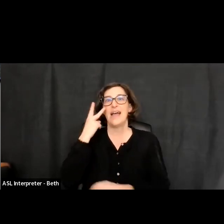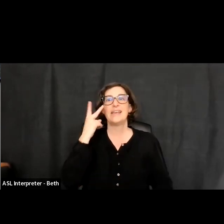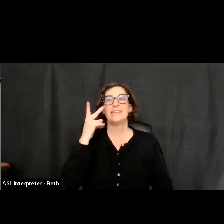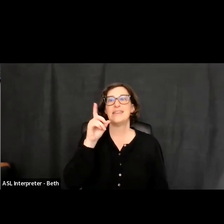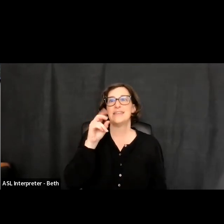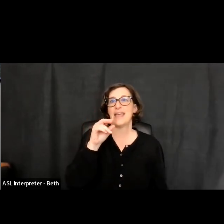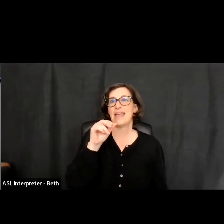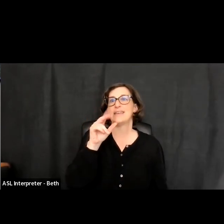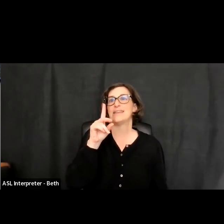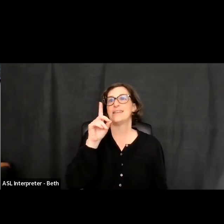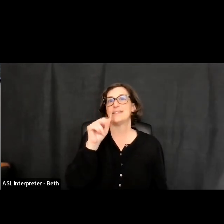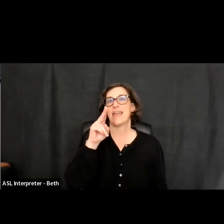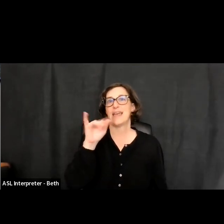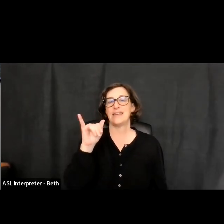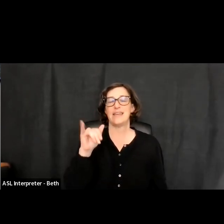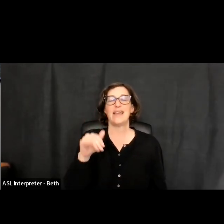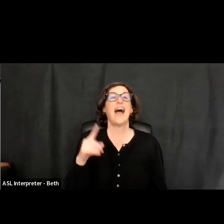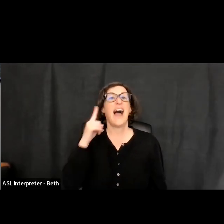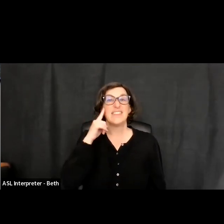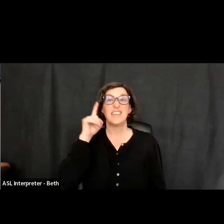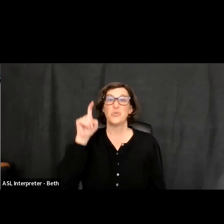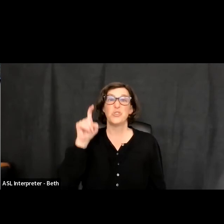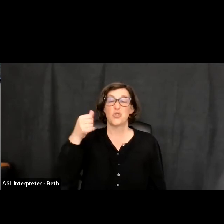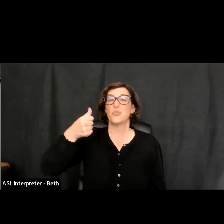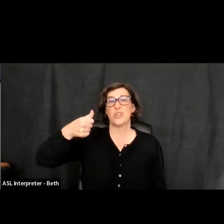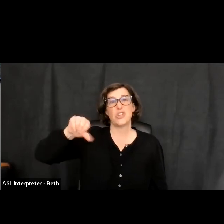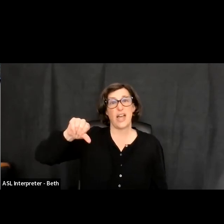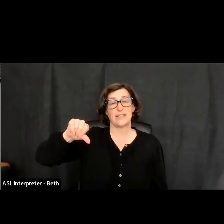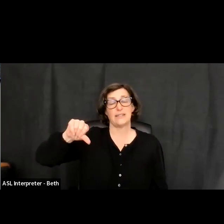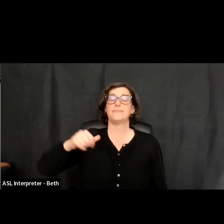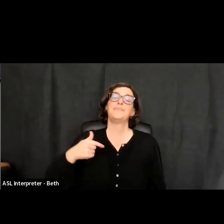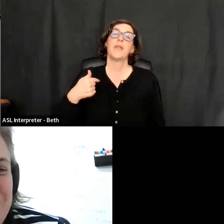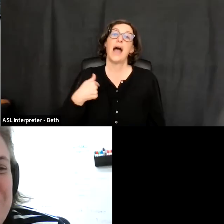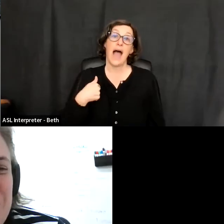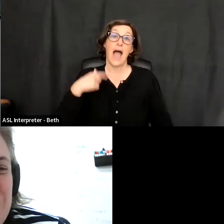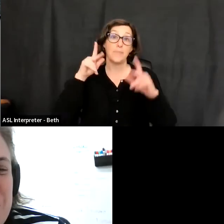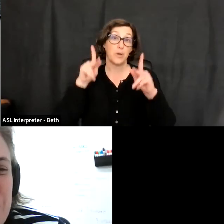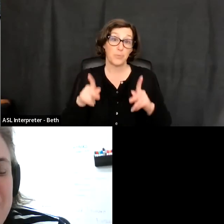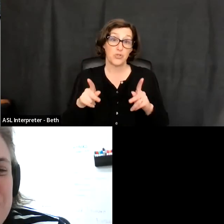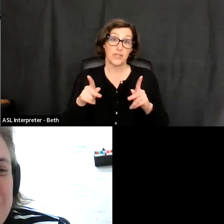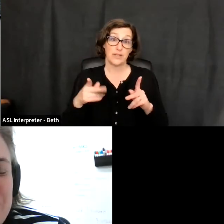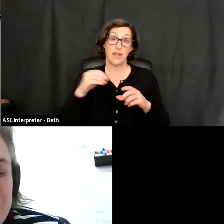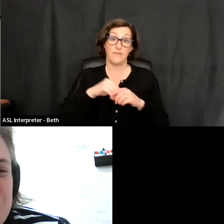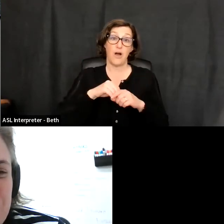in. Yeah, I just think we should reject being somebody who is involved